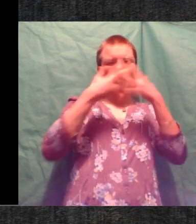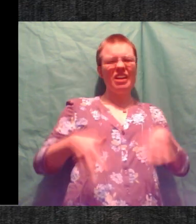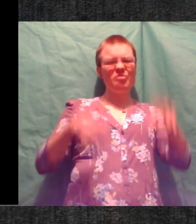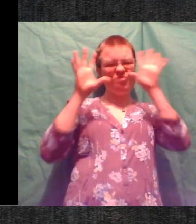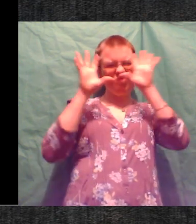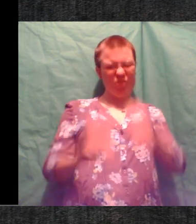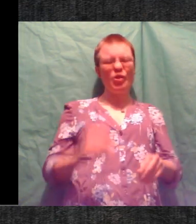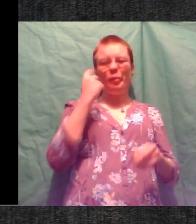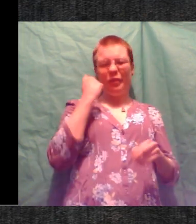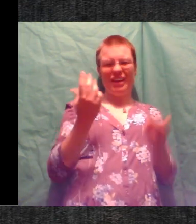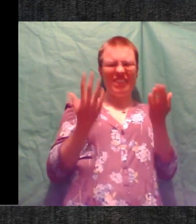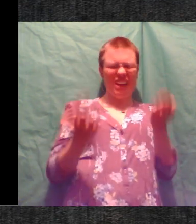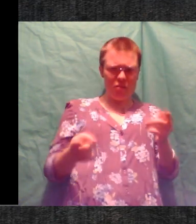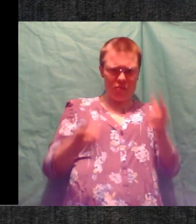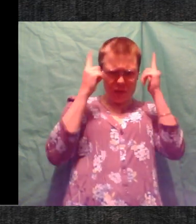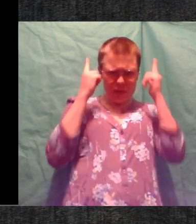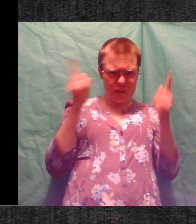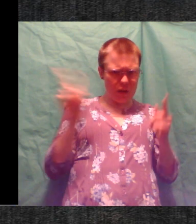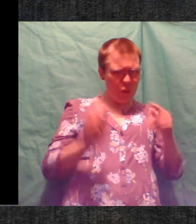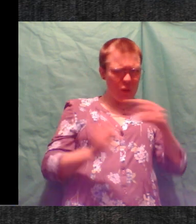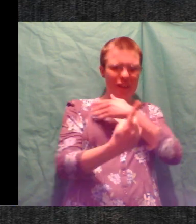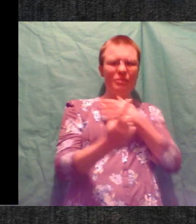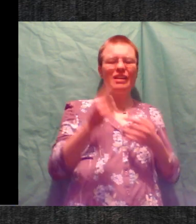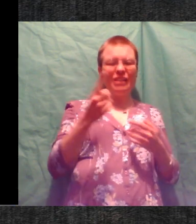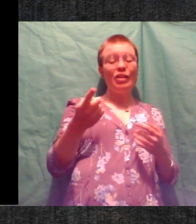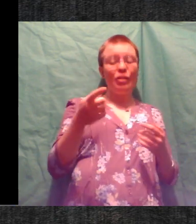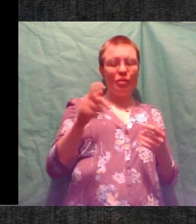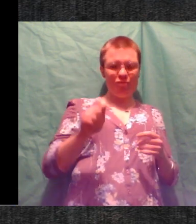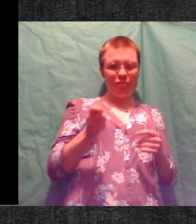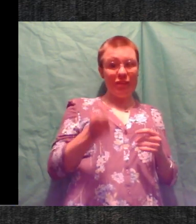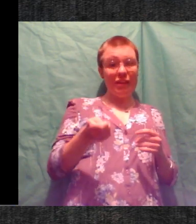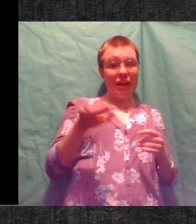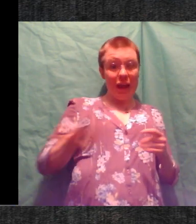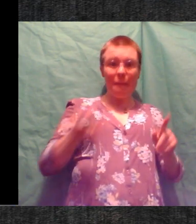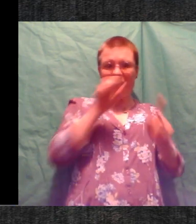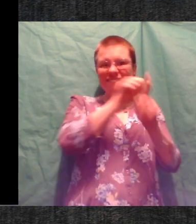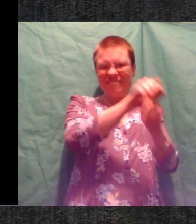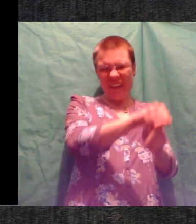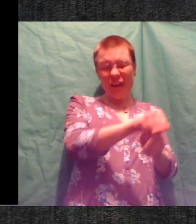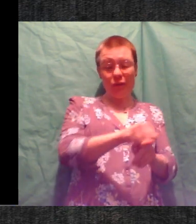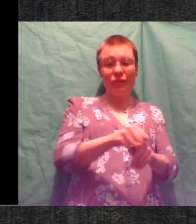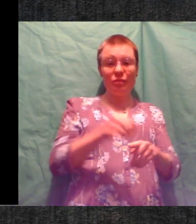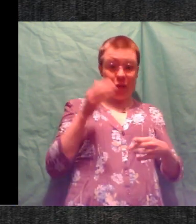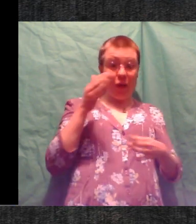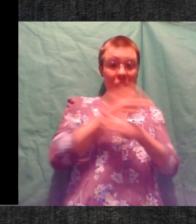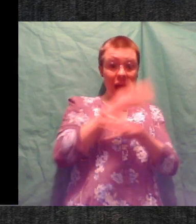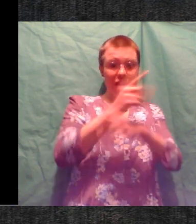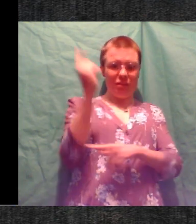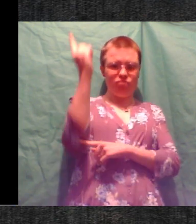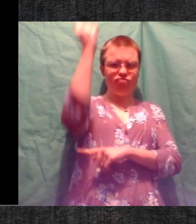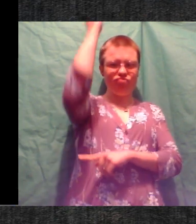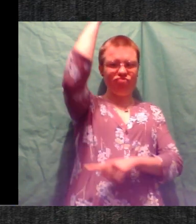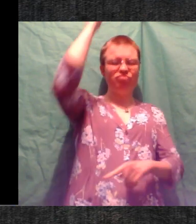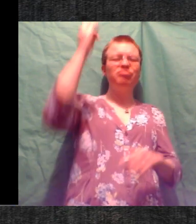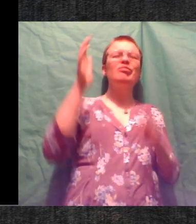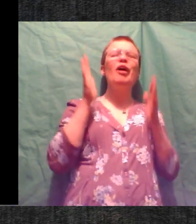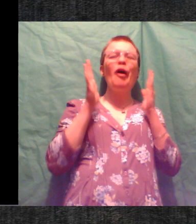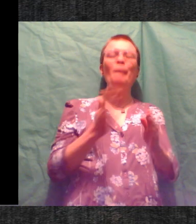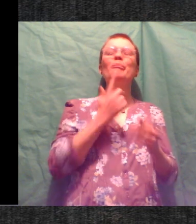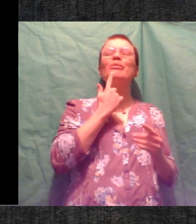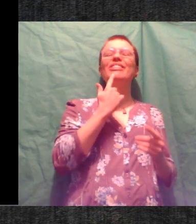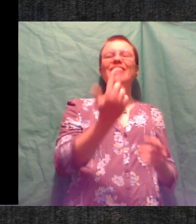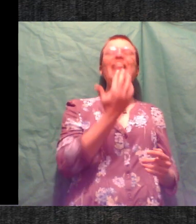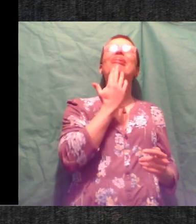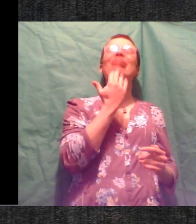now. Master, what's going on? You found the key, and even activated the warhead for us too. I